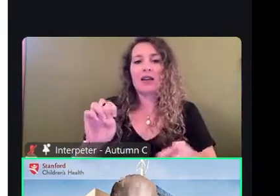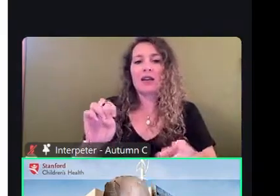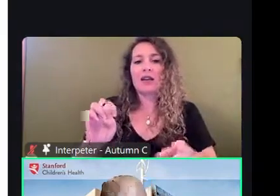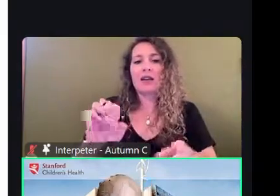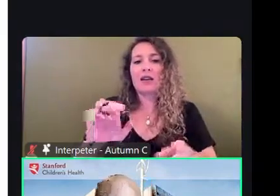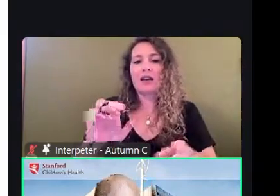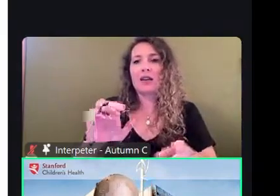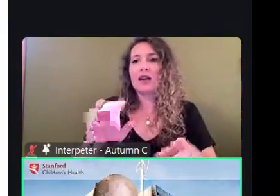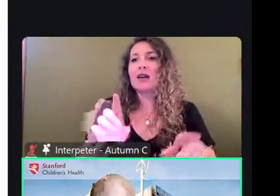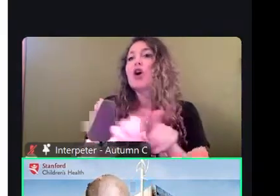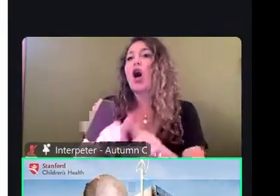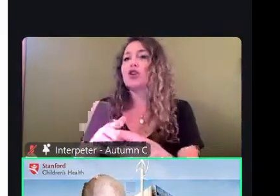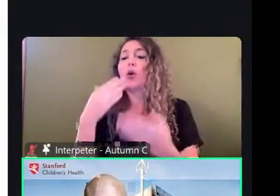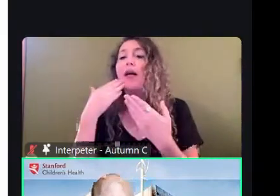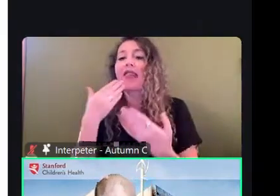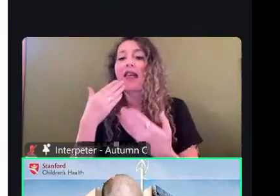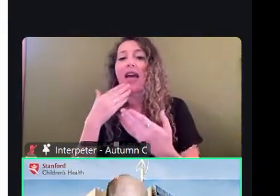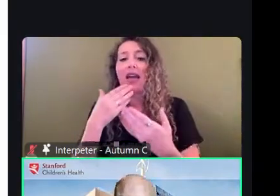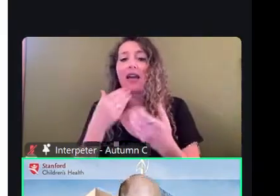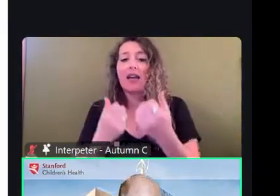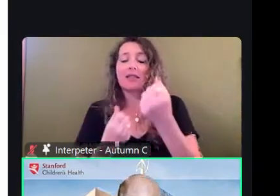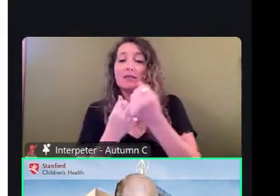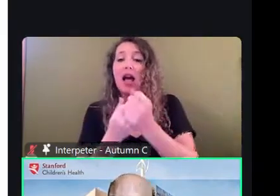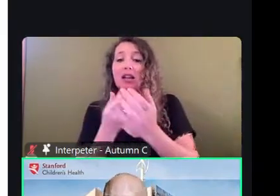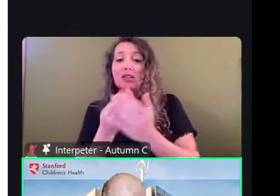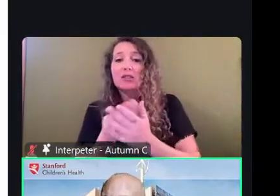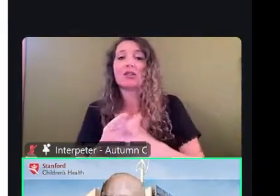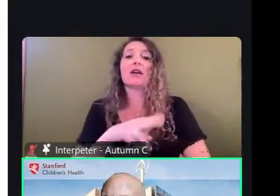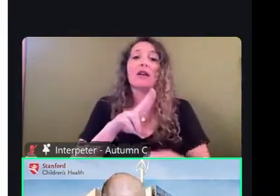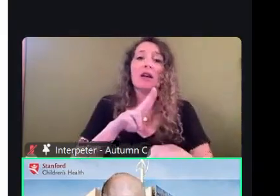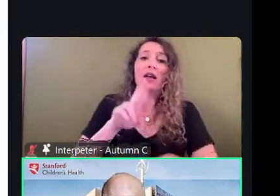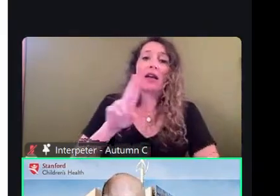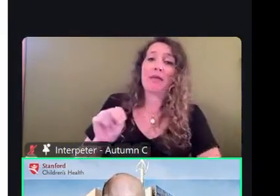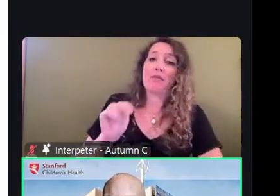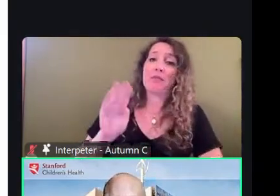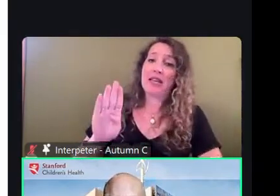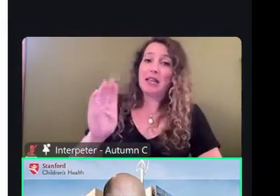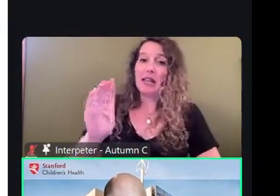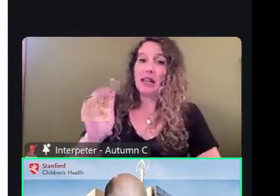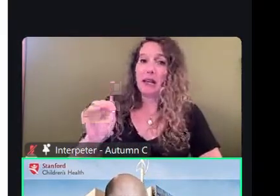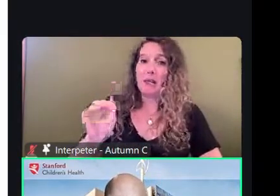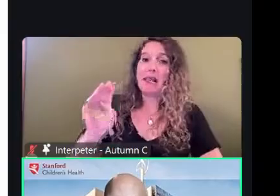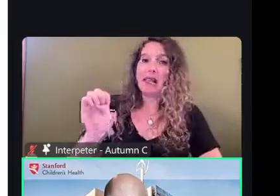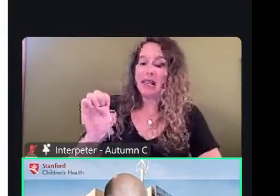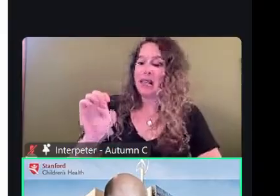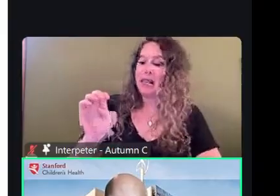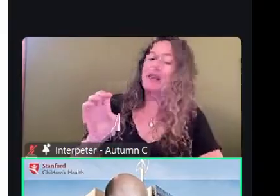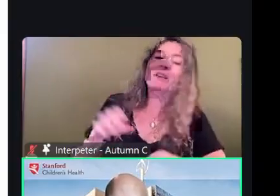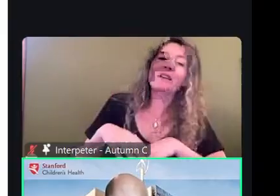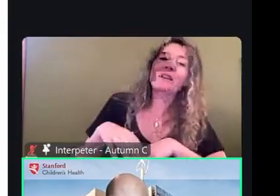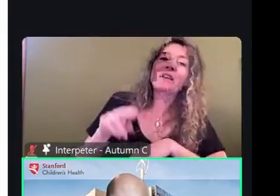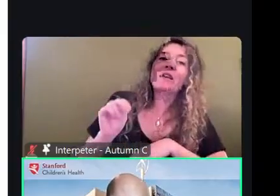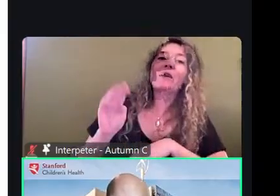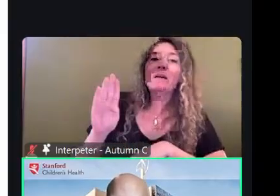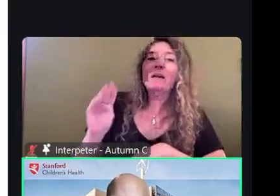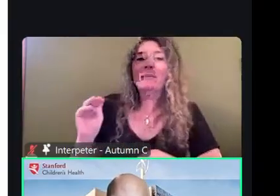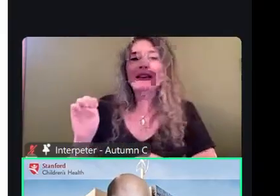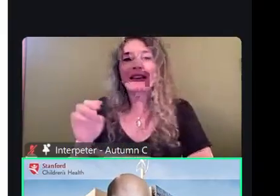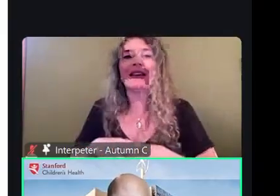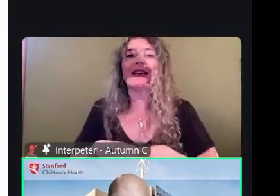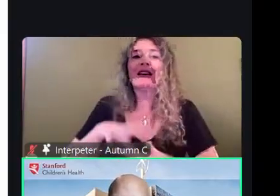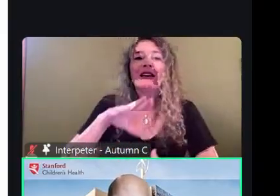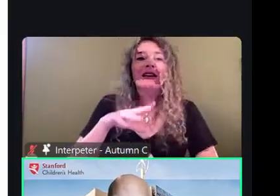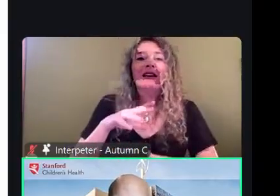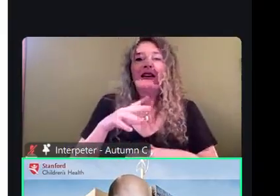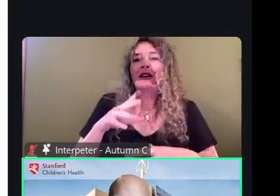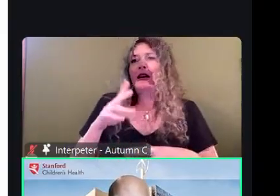Well, let's also thank our sponsors, the National Board of Medical Examiners, which has provided us with a generous grant over this last couple of years, and especially